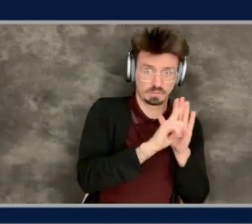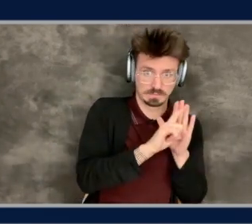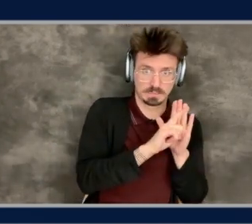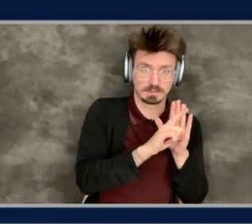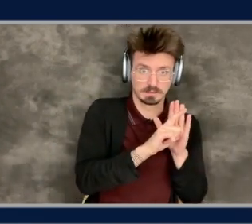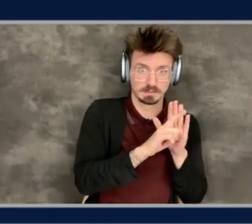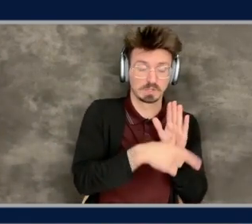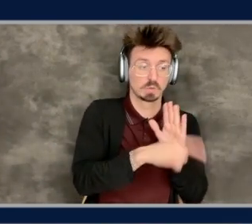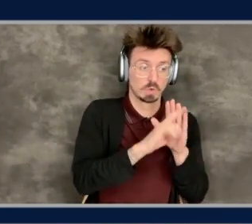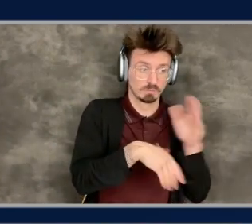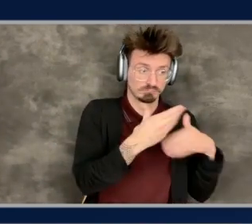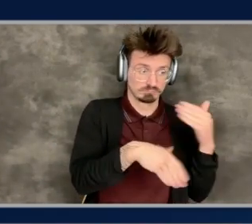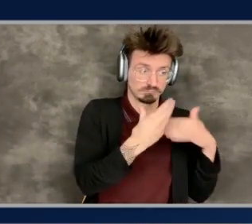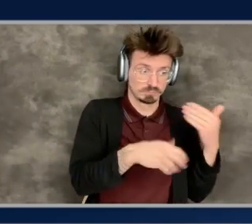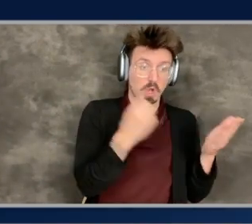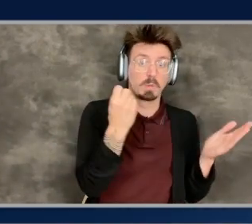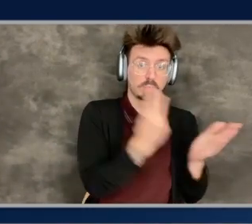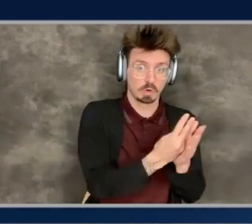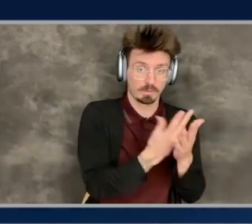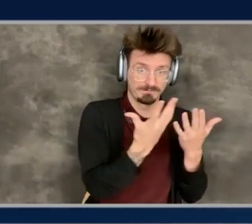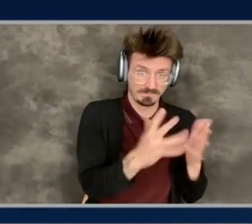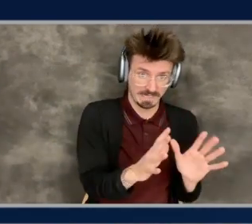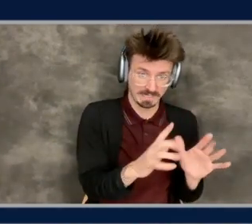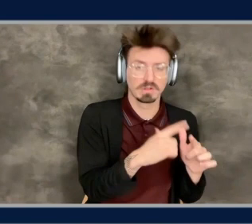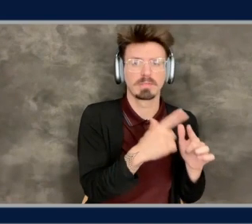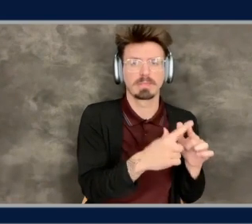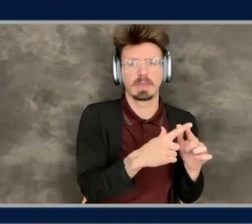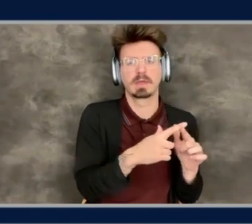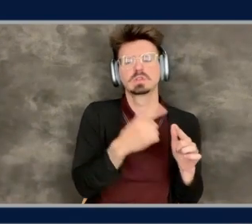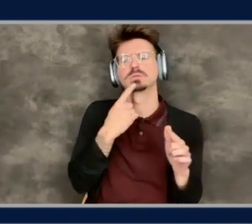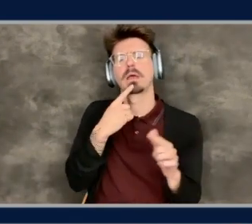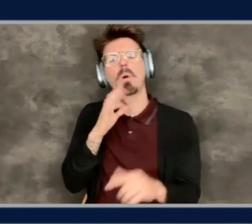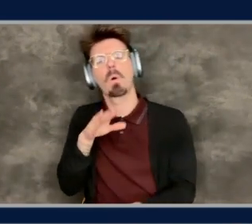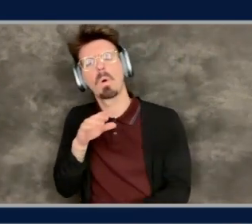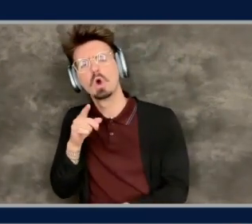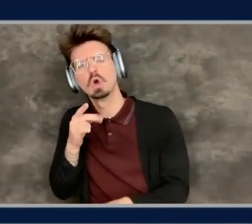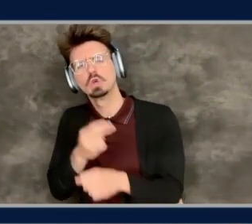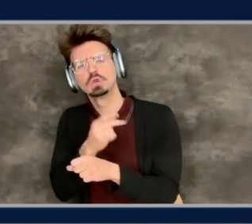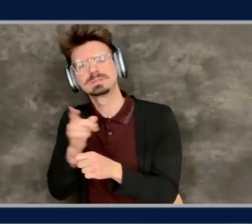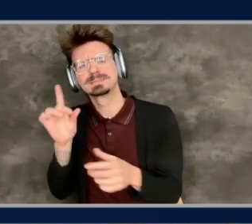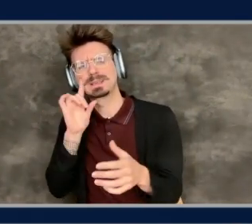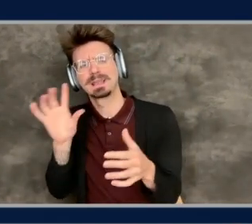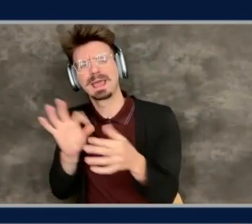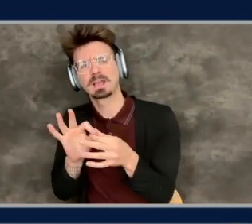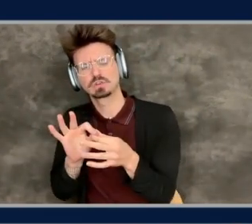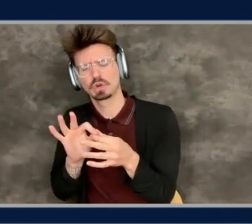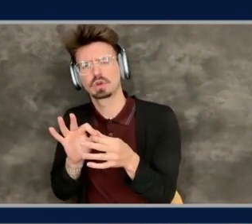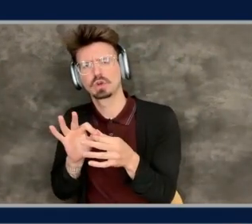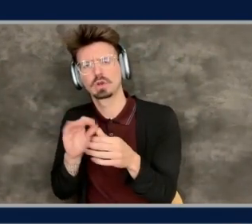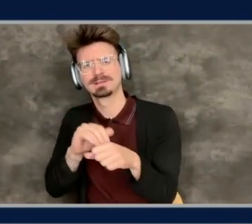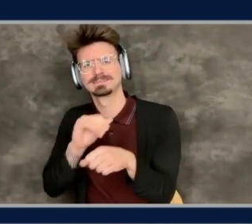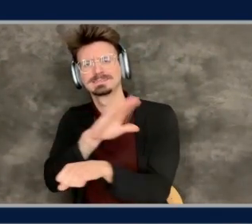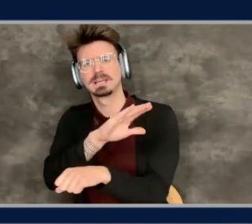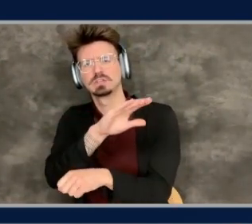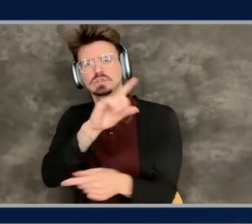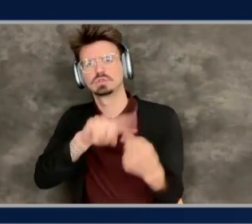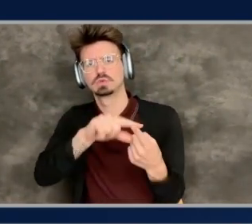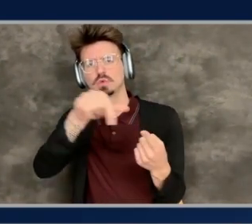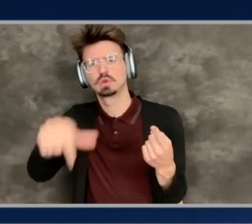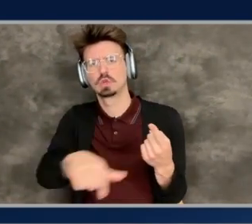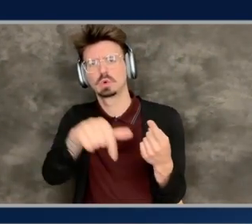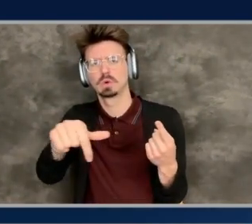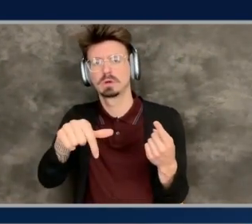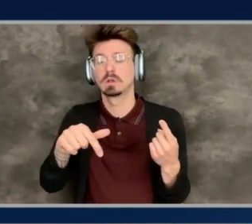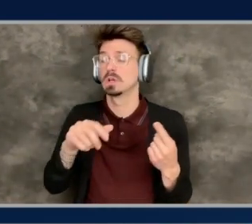have approved it, you can say like, okay, use this connector and you send to queue. Okay. So when you send to only at this point, Amazon queue